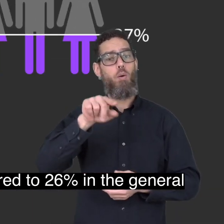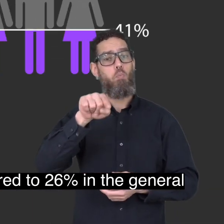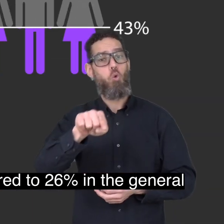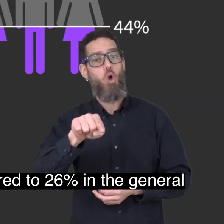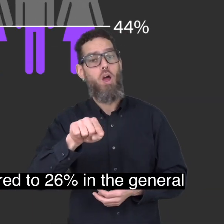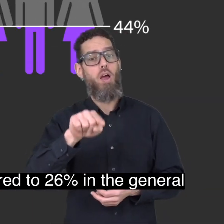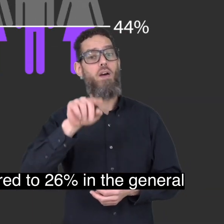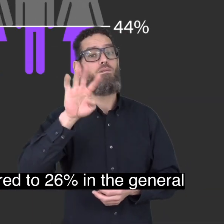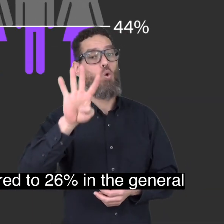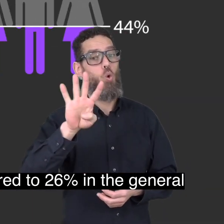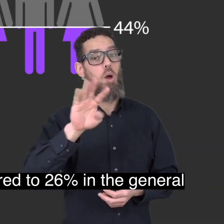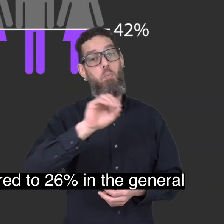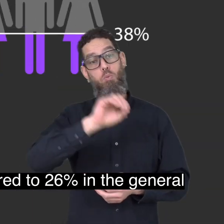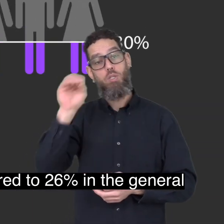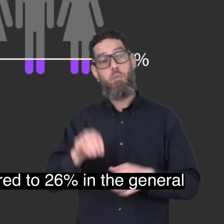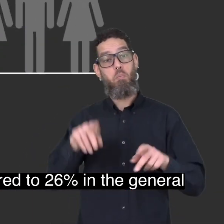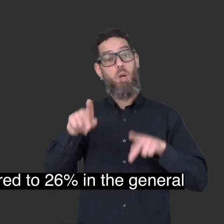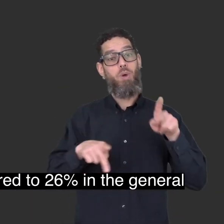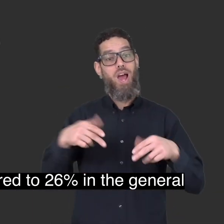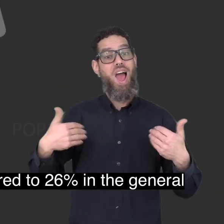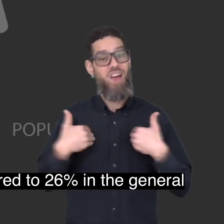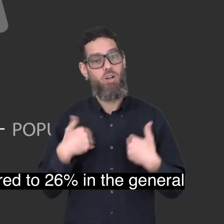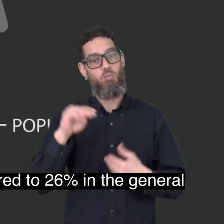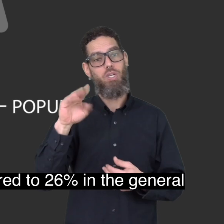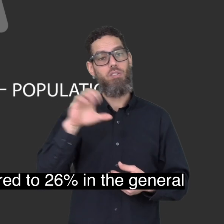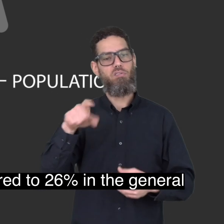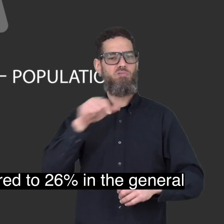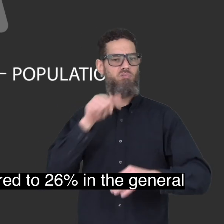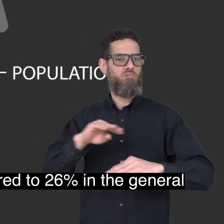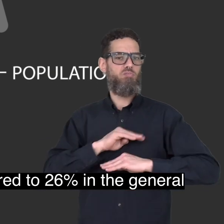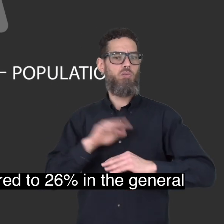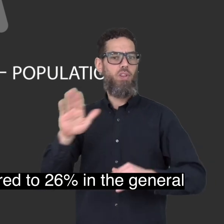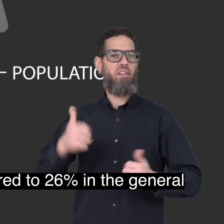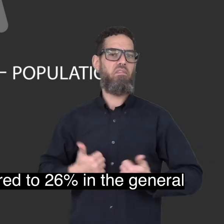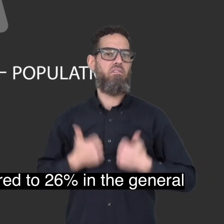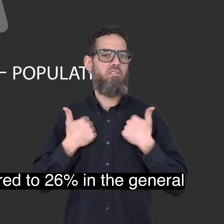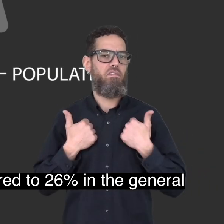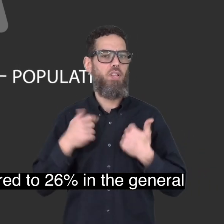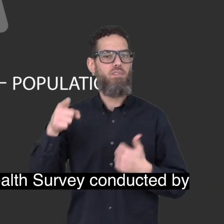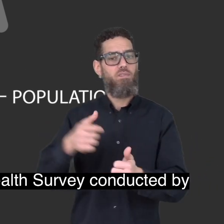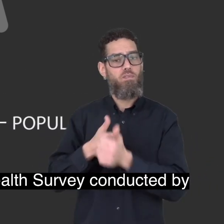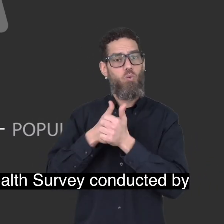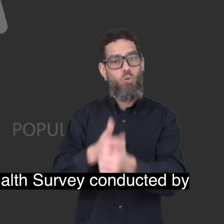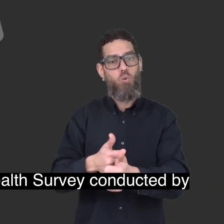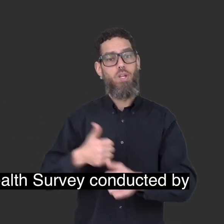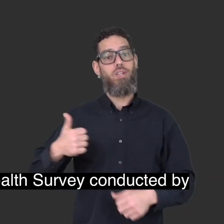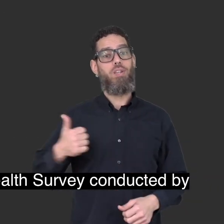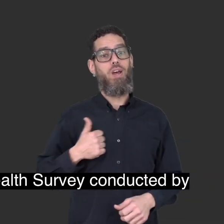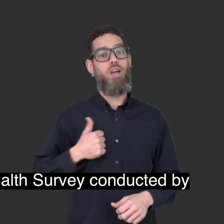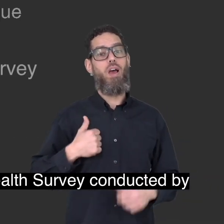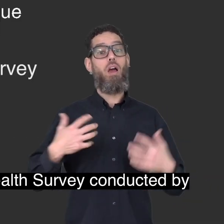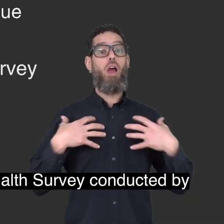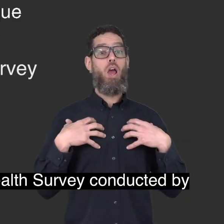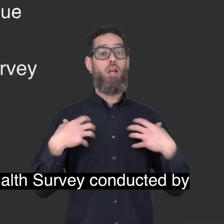44.3% of people with MCS are dissatisfied with life compared to 26% in the general population. These statistics